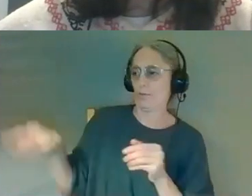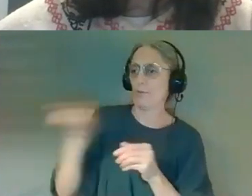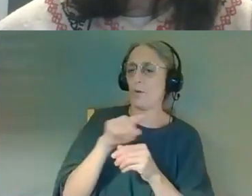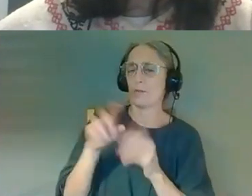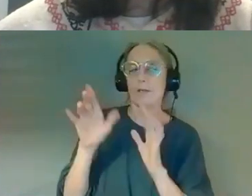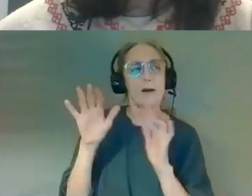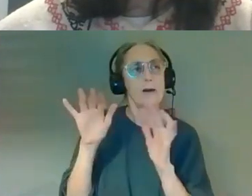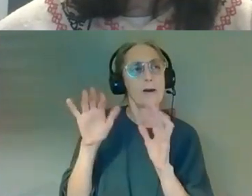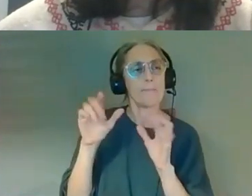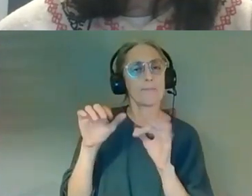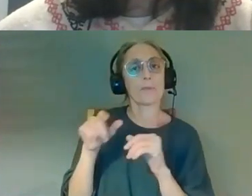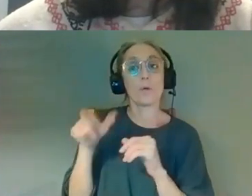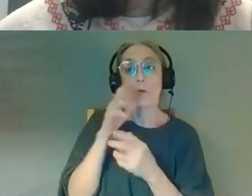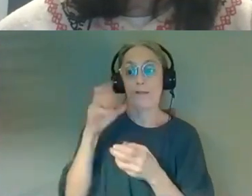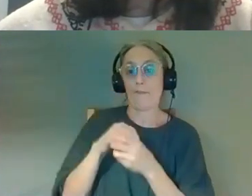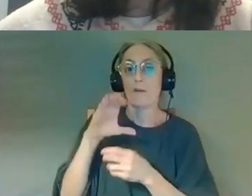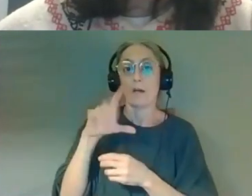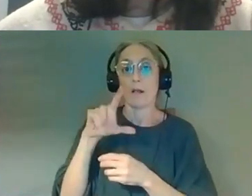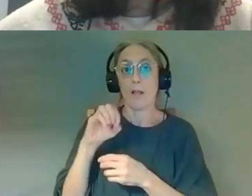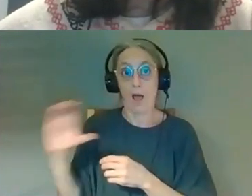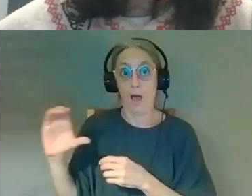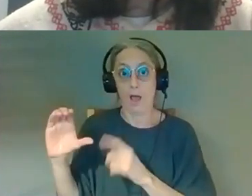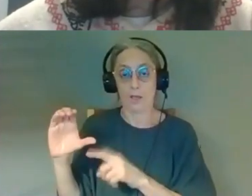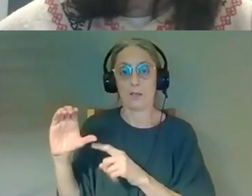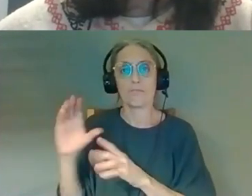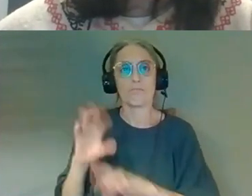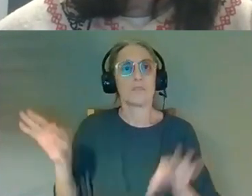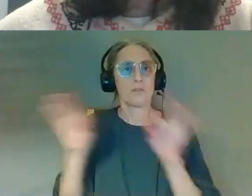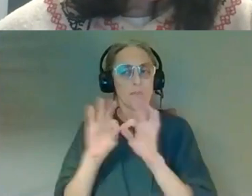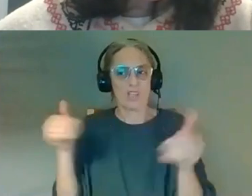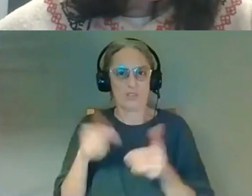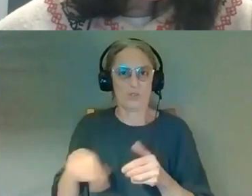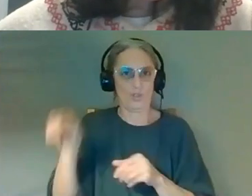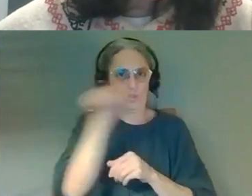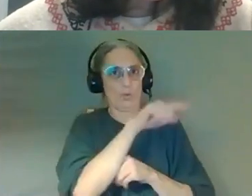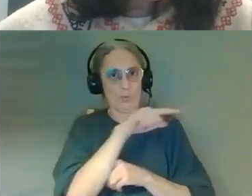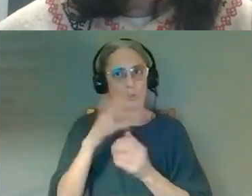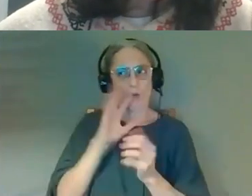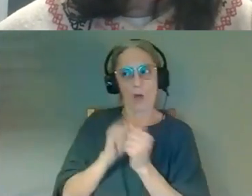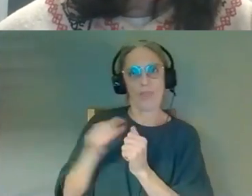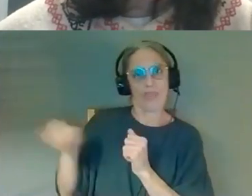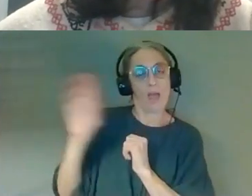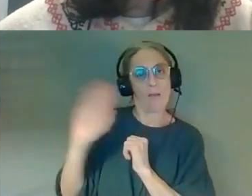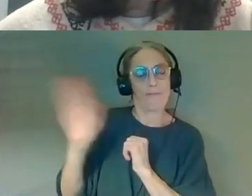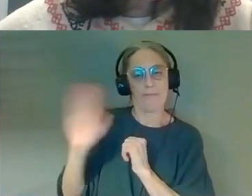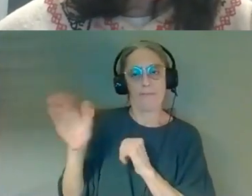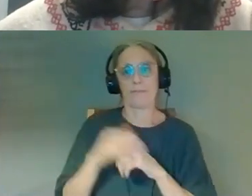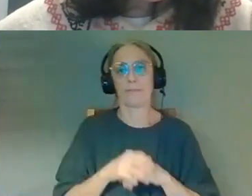with CLOCC, because we've done a lot of transportation and